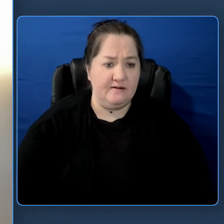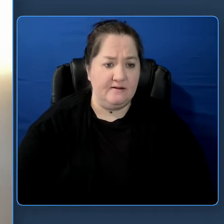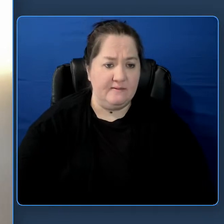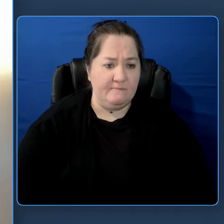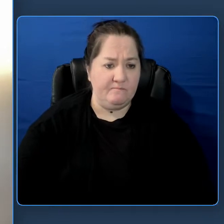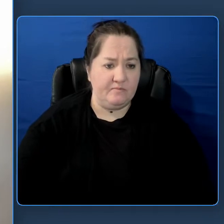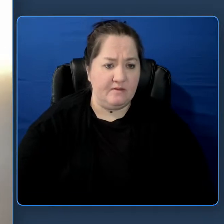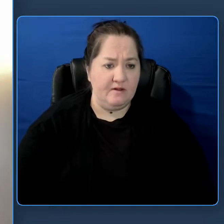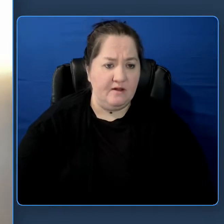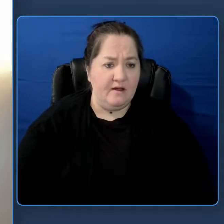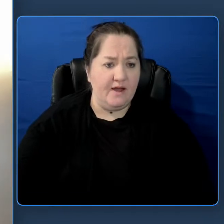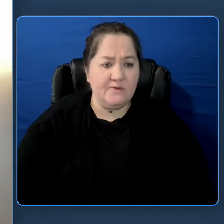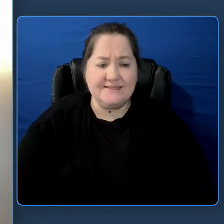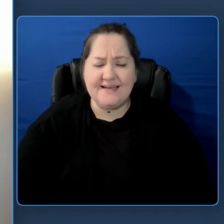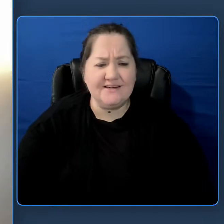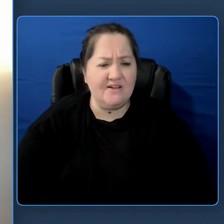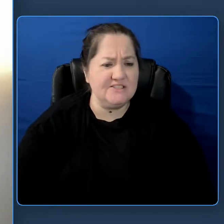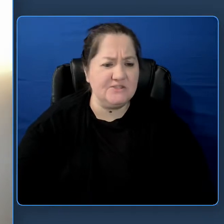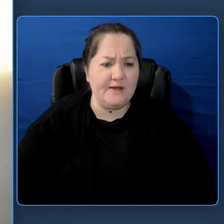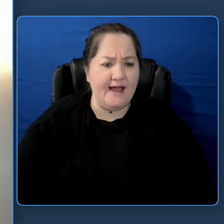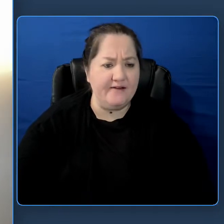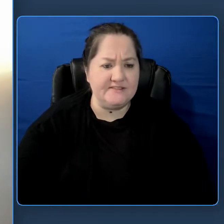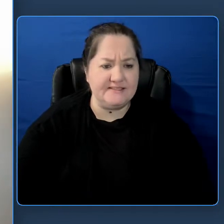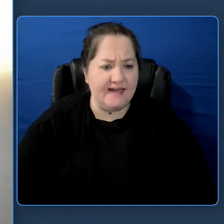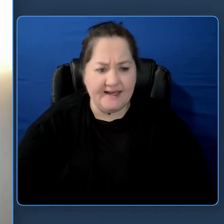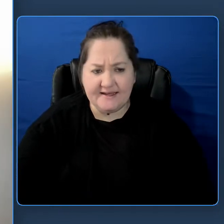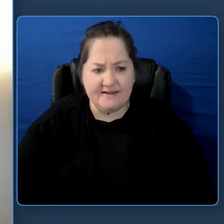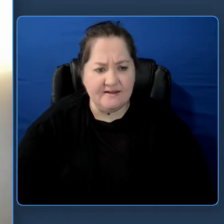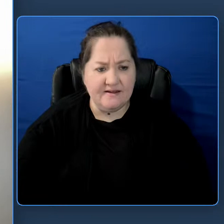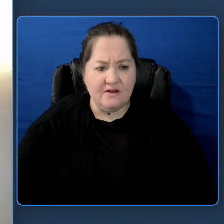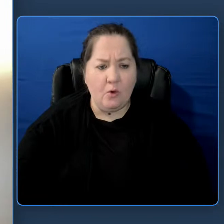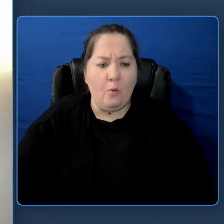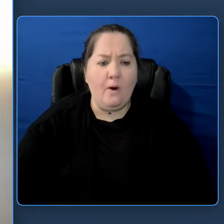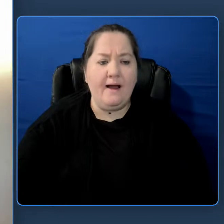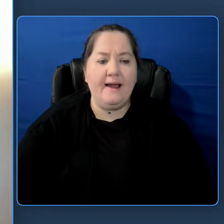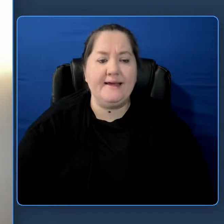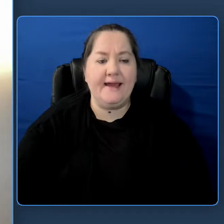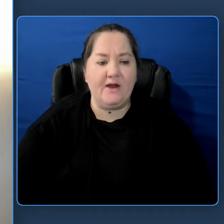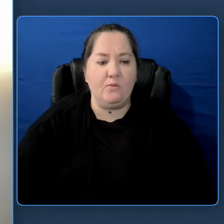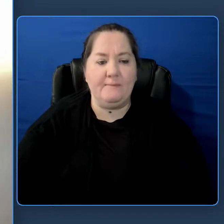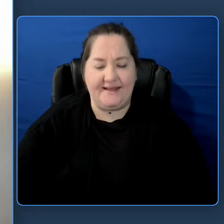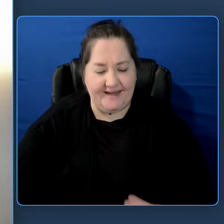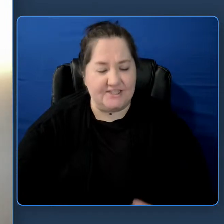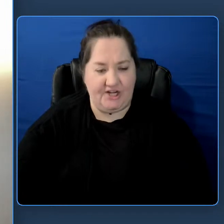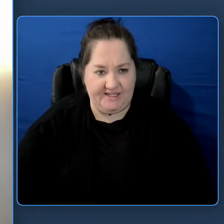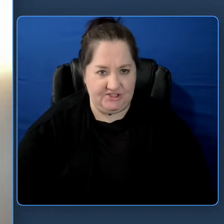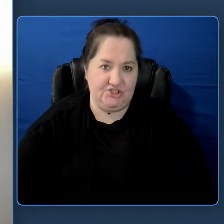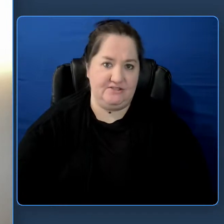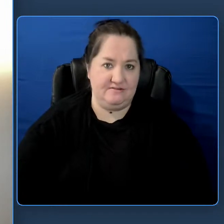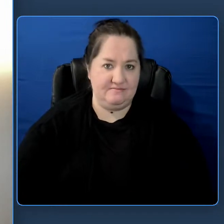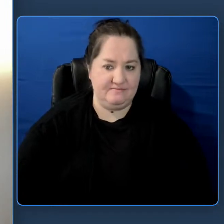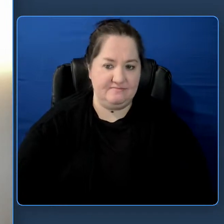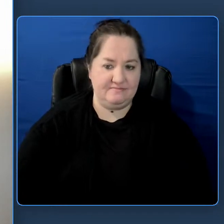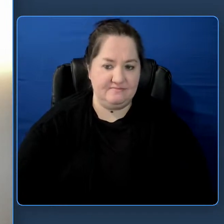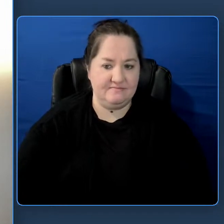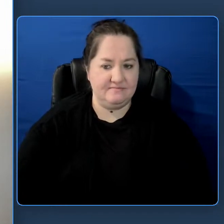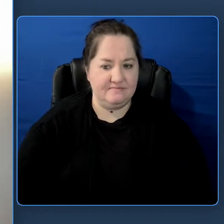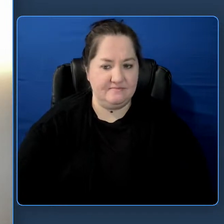hearing. And with the technology we have today, why can't we make that